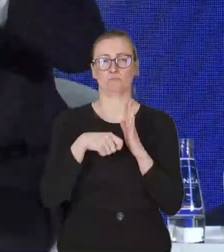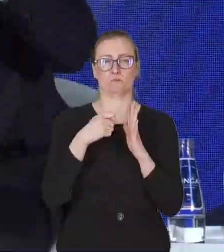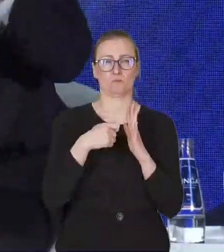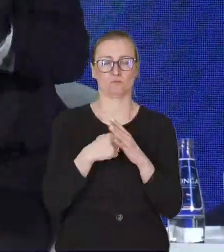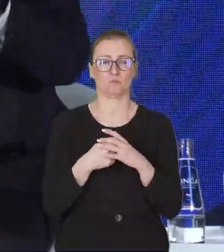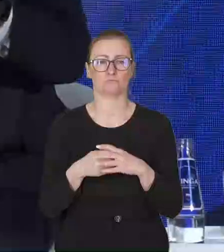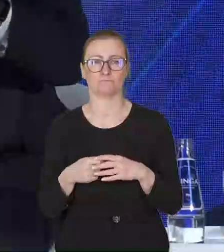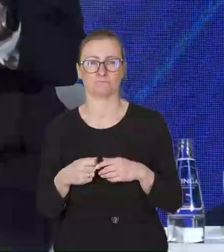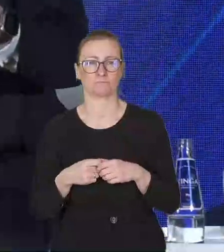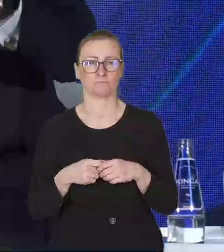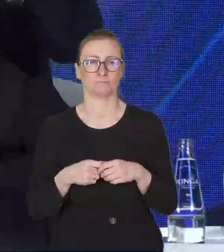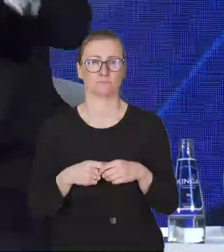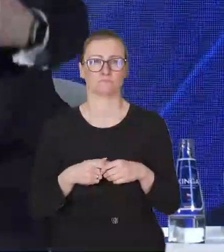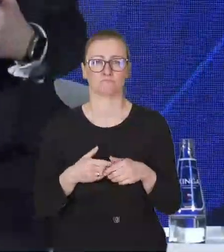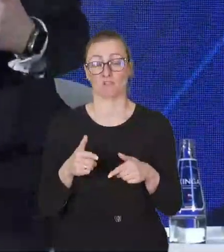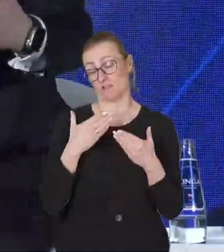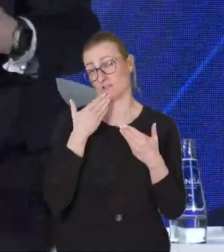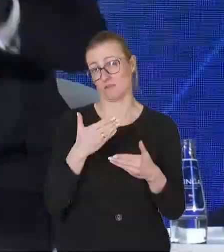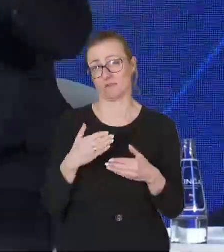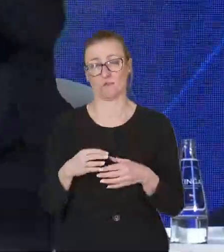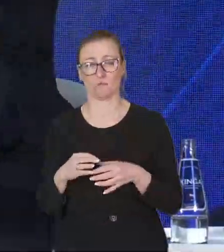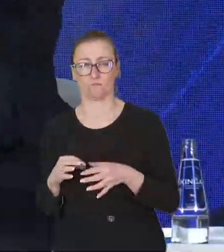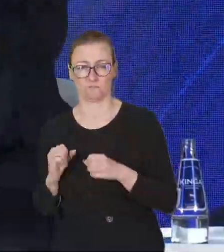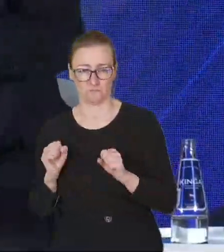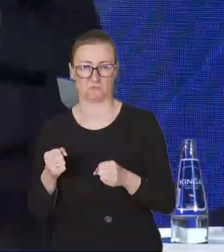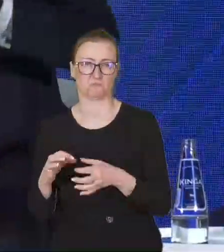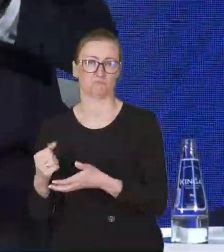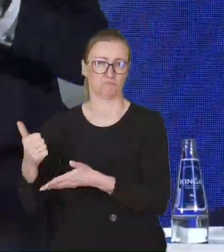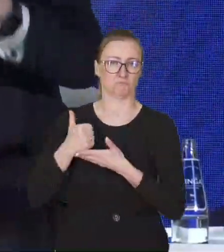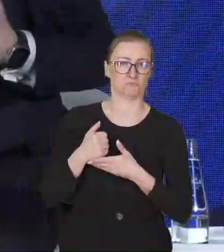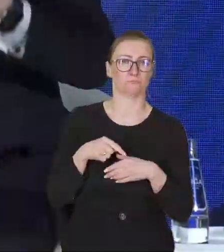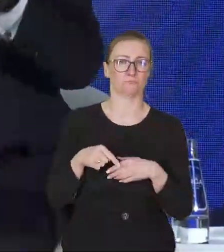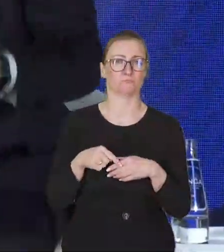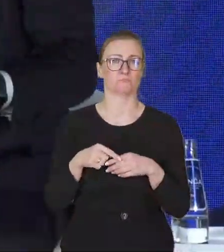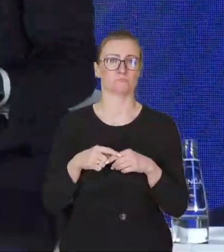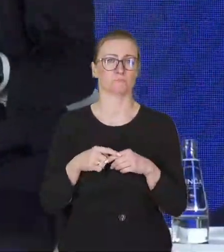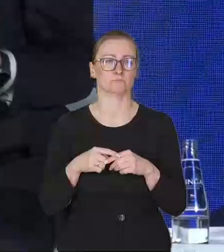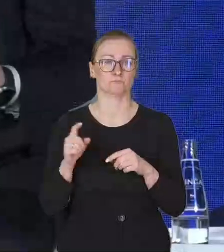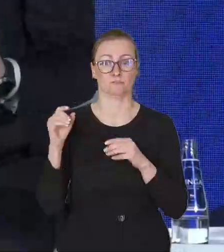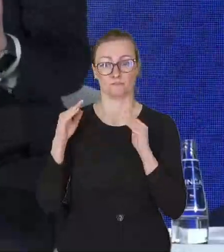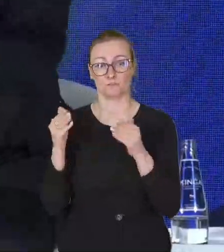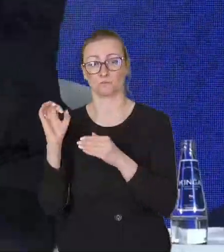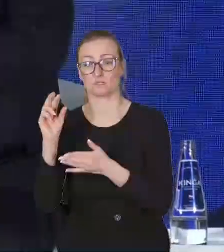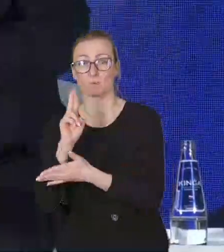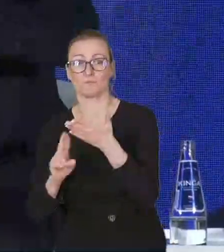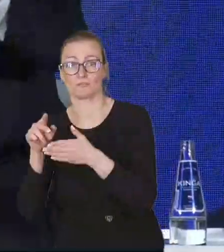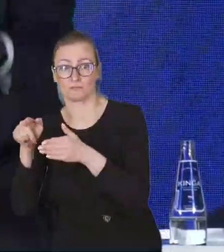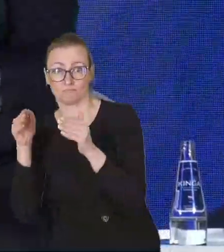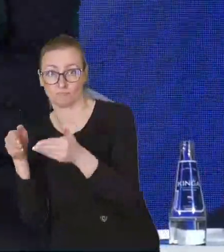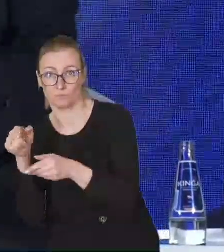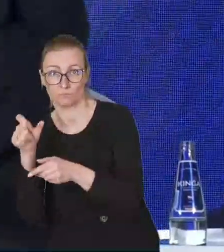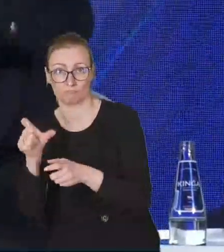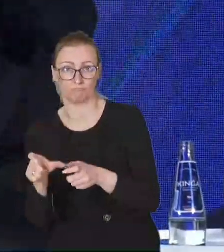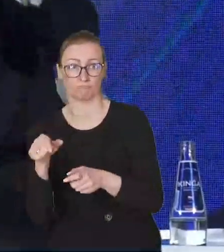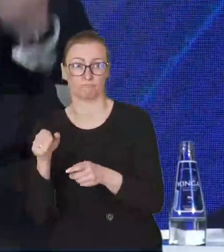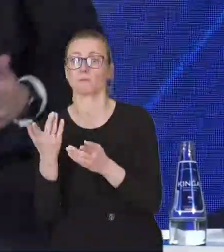universities, because that's our future, our talents, and the future, and our future power of Europe when it comes to